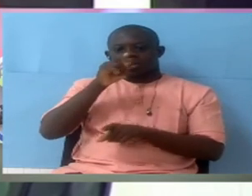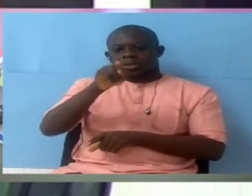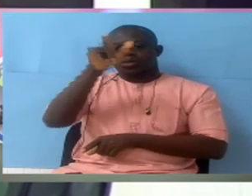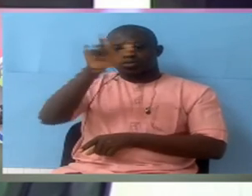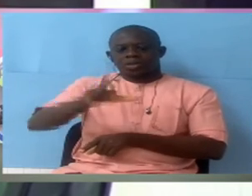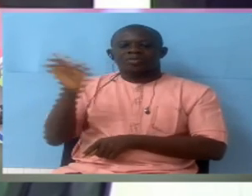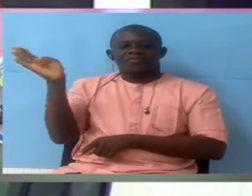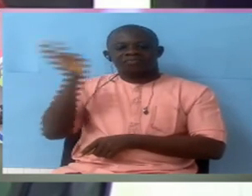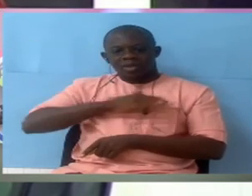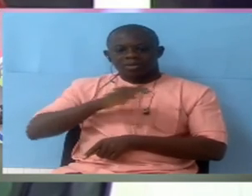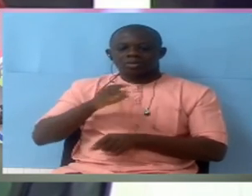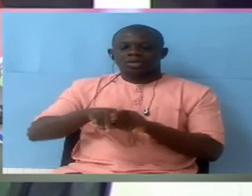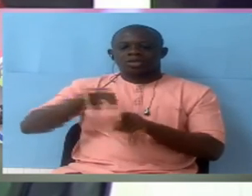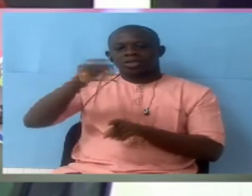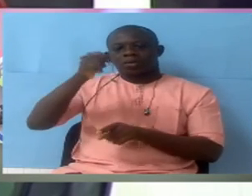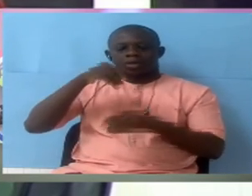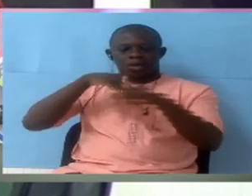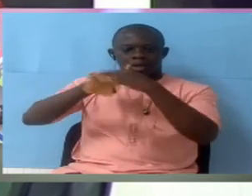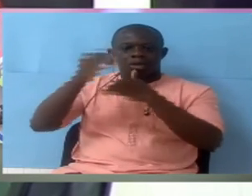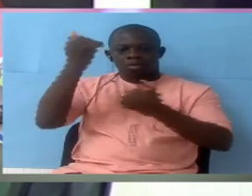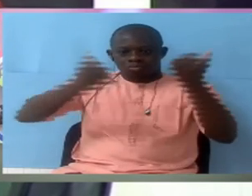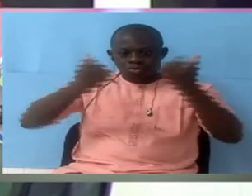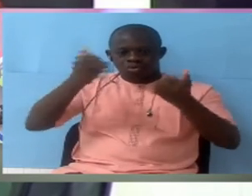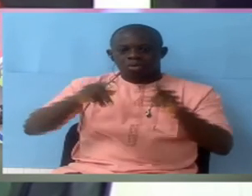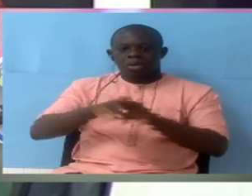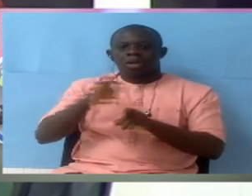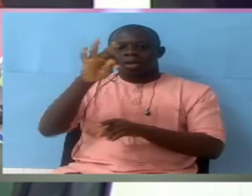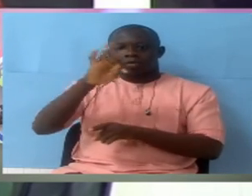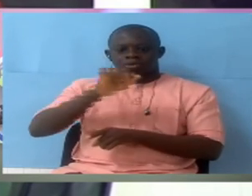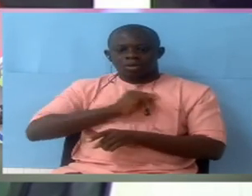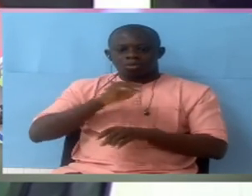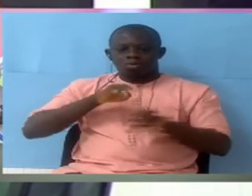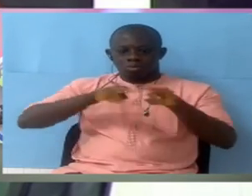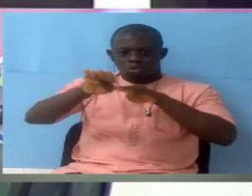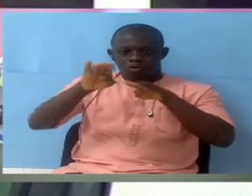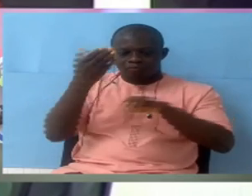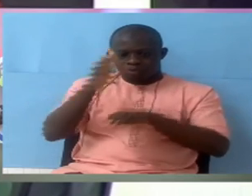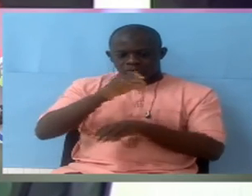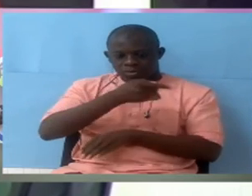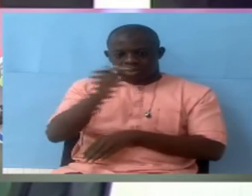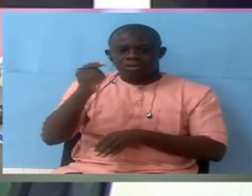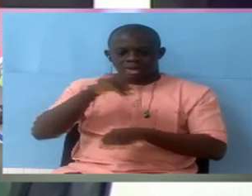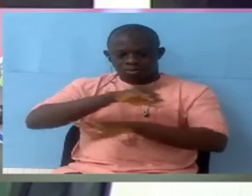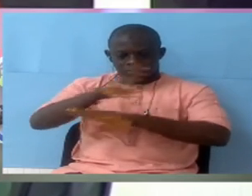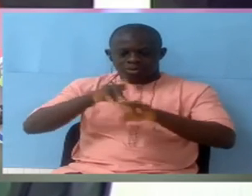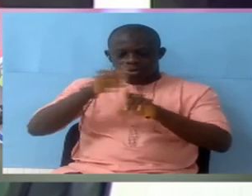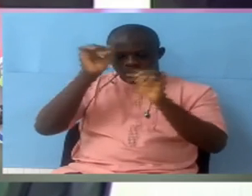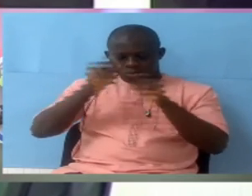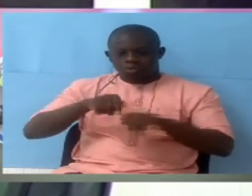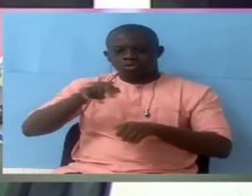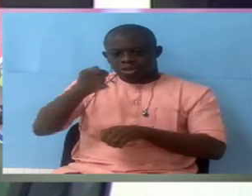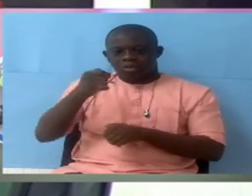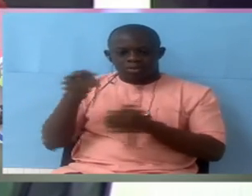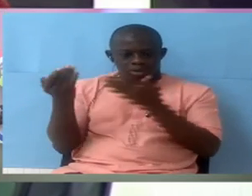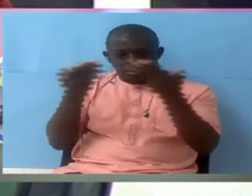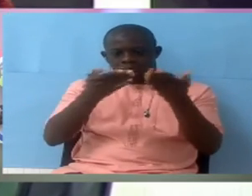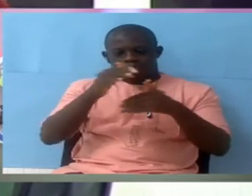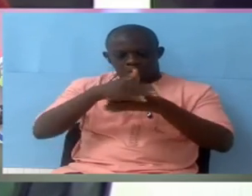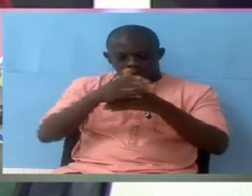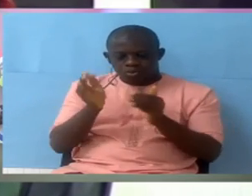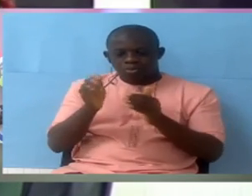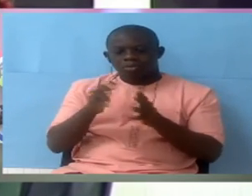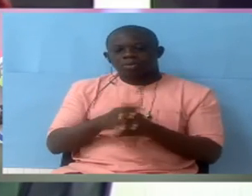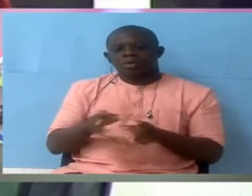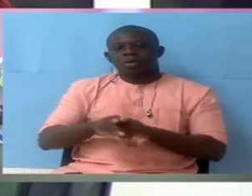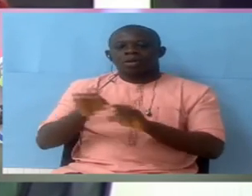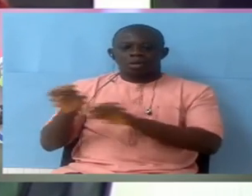mu ci moto bi. If he move from this place I will bring the key and open it. Surando rek man dina indi ciabi ji ma ubbi ko. So when